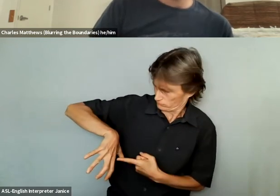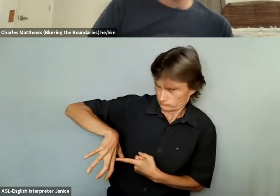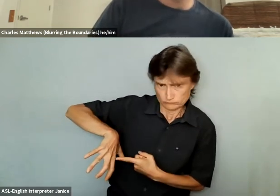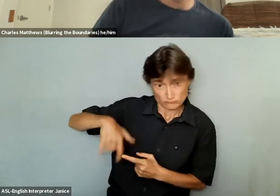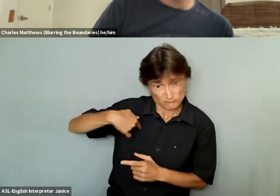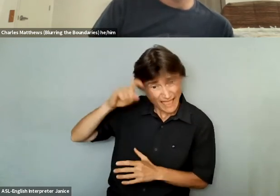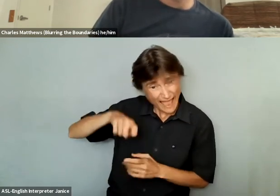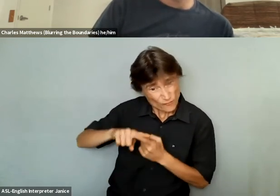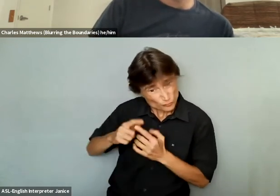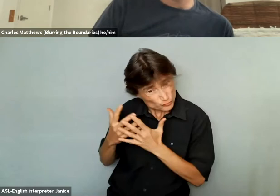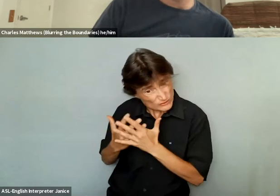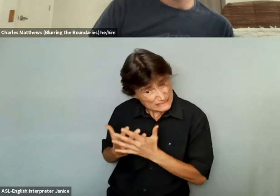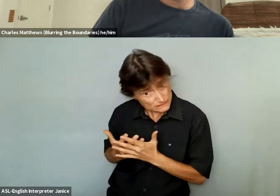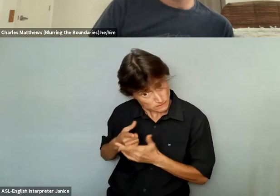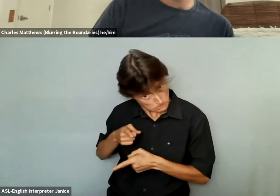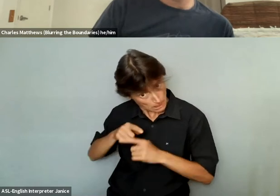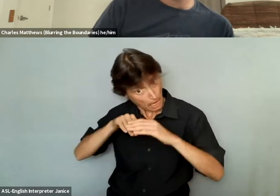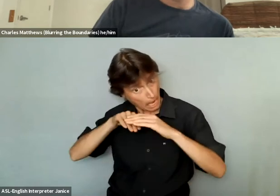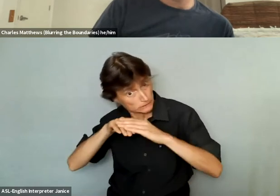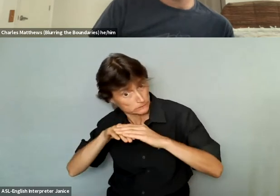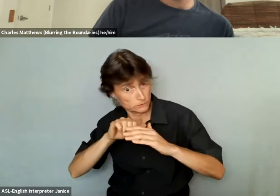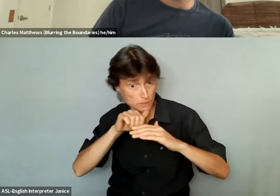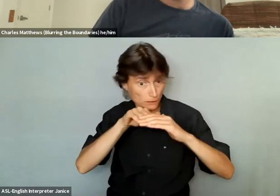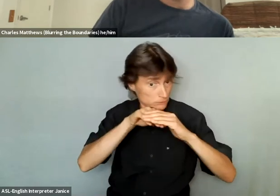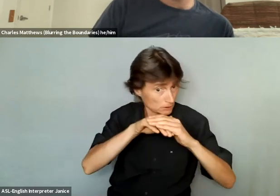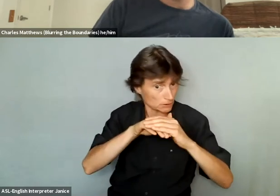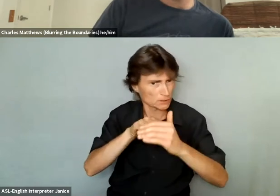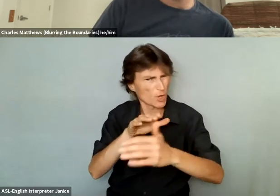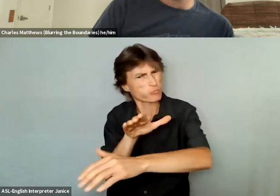accessible/acceptable music technology.